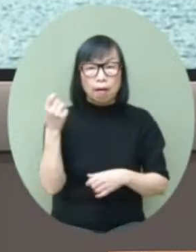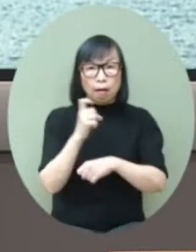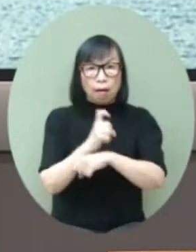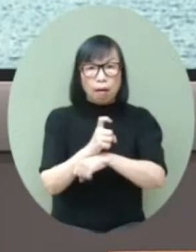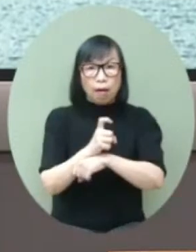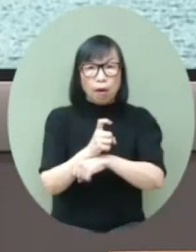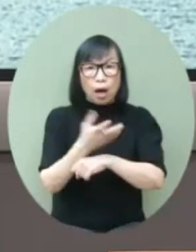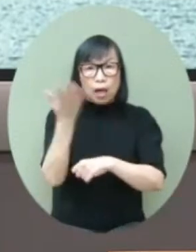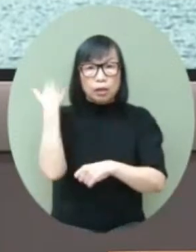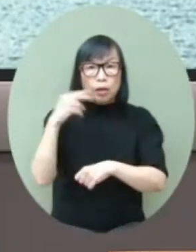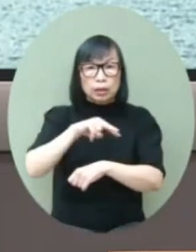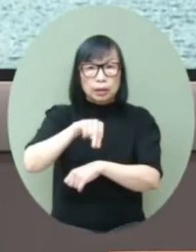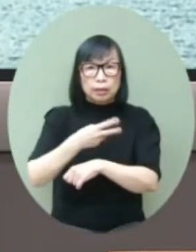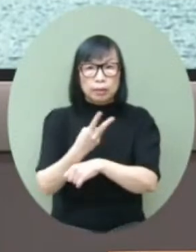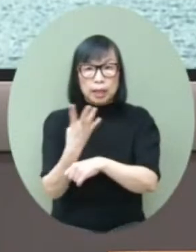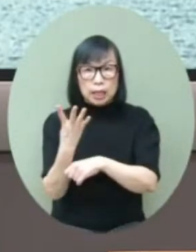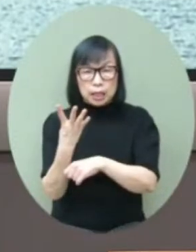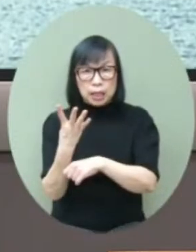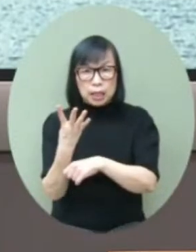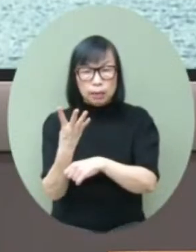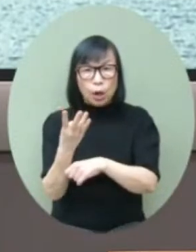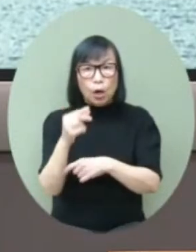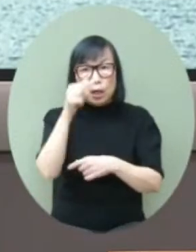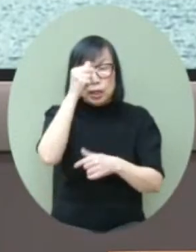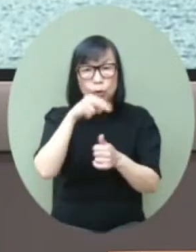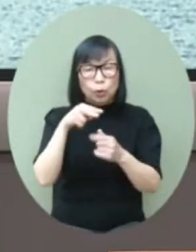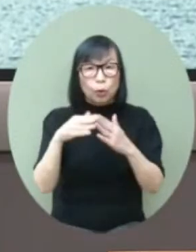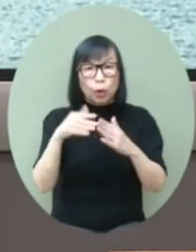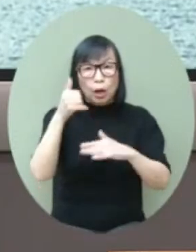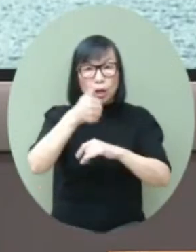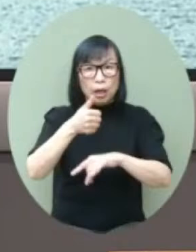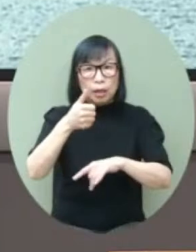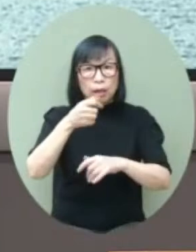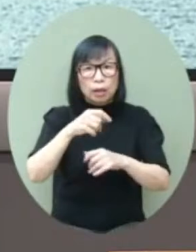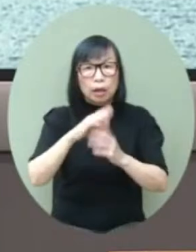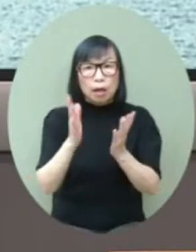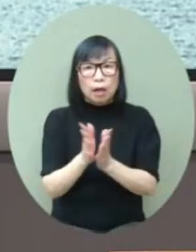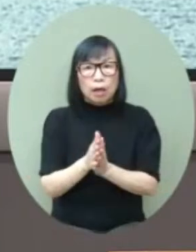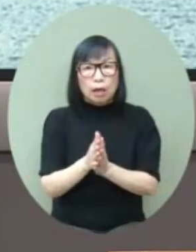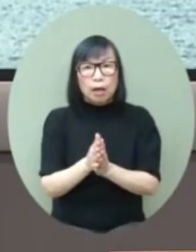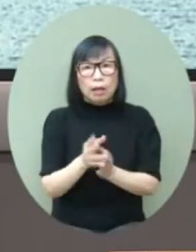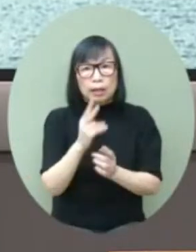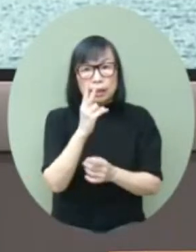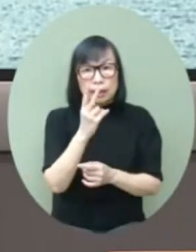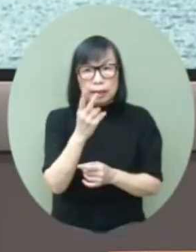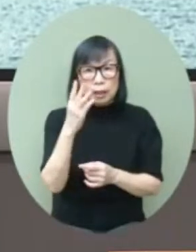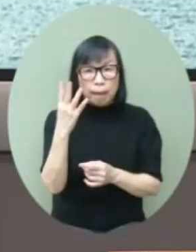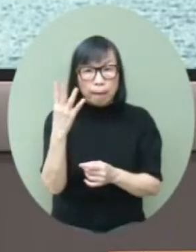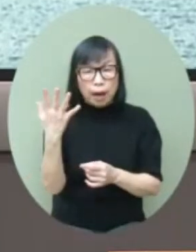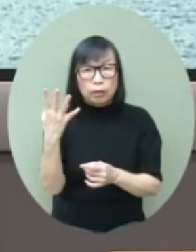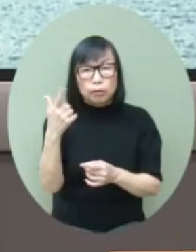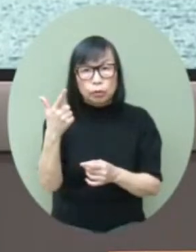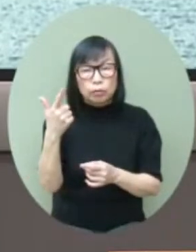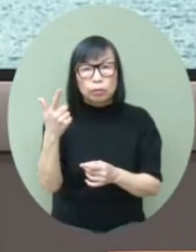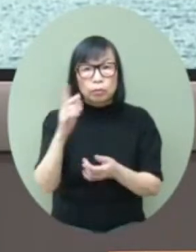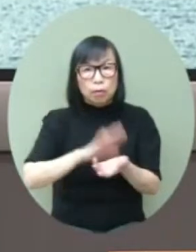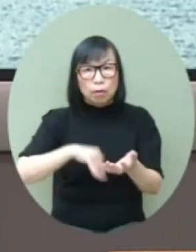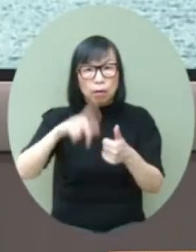as of 9 a.m. this morning, over the past 24 hours, the hospital authority has submitted 48